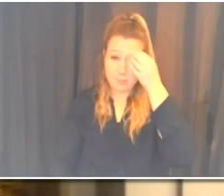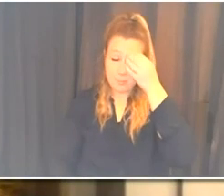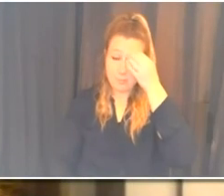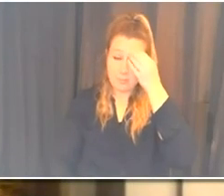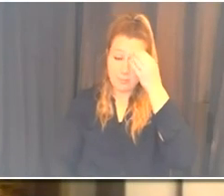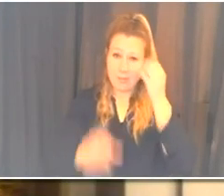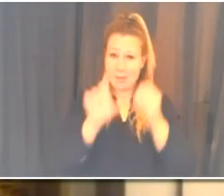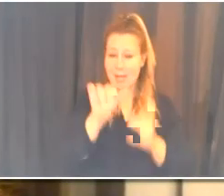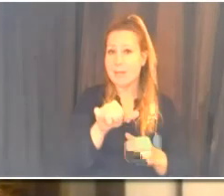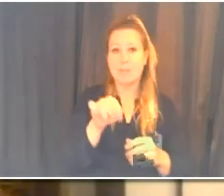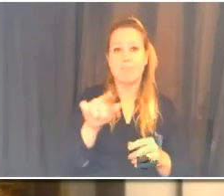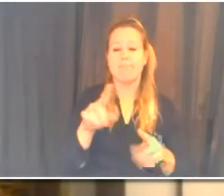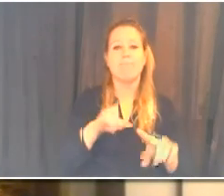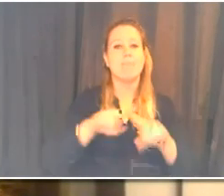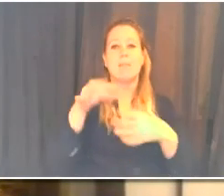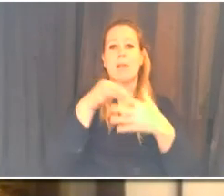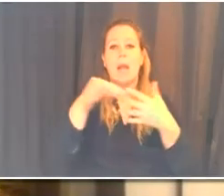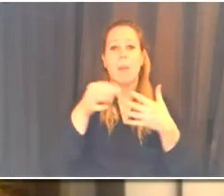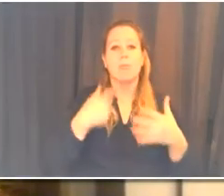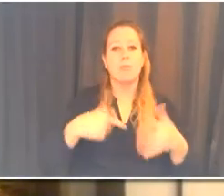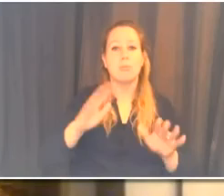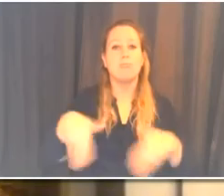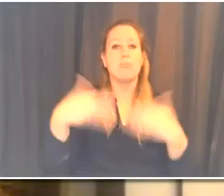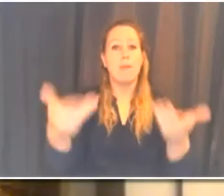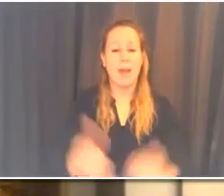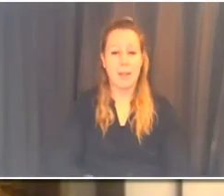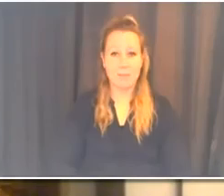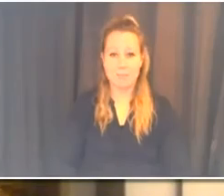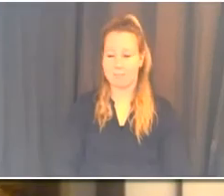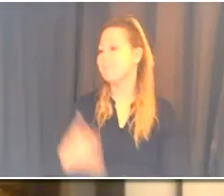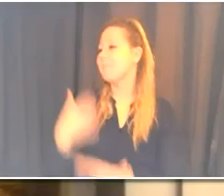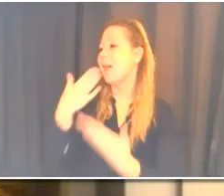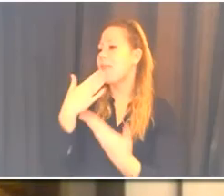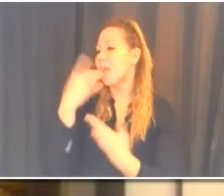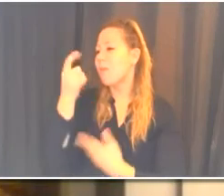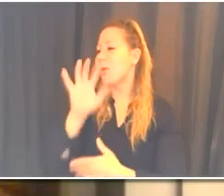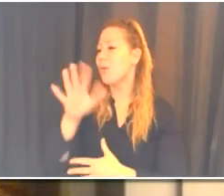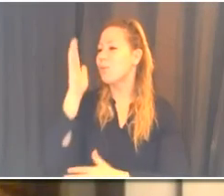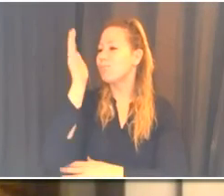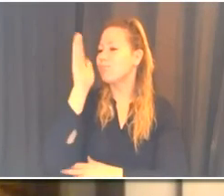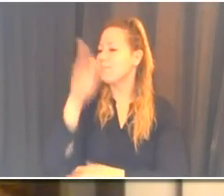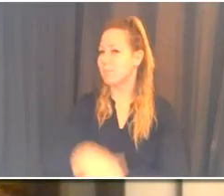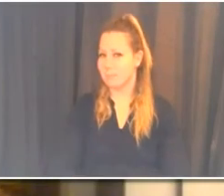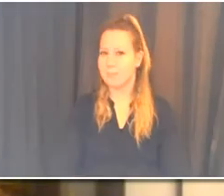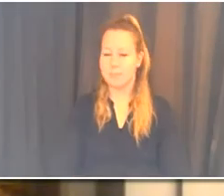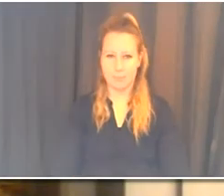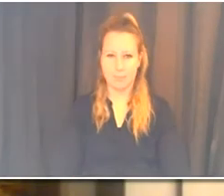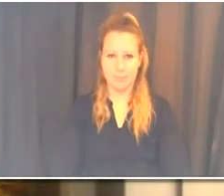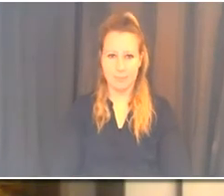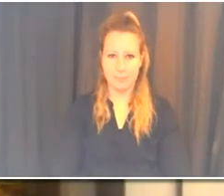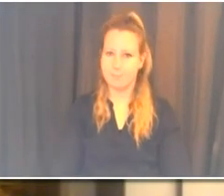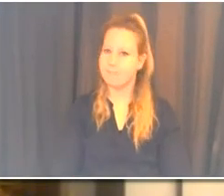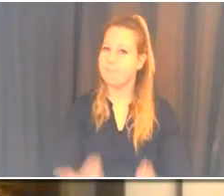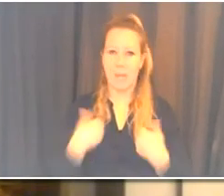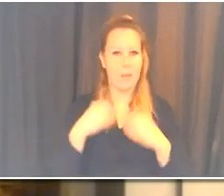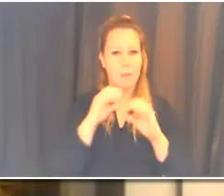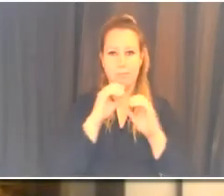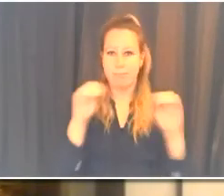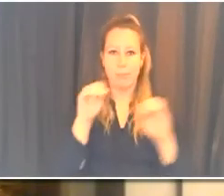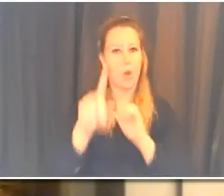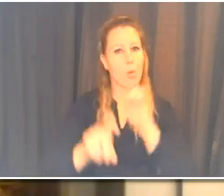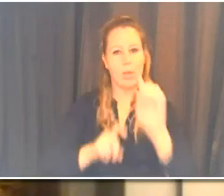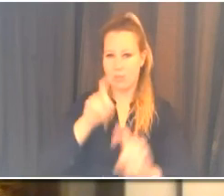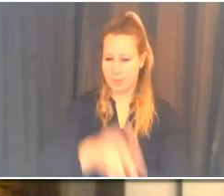uh inadvertently who signed up to testify and you have not been called please use the ra the raise hand